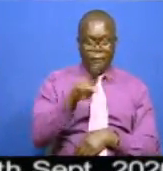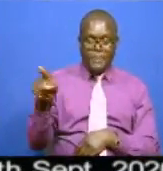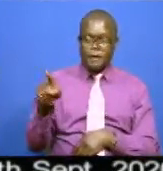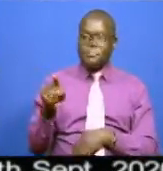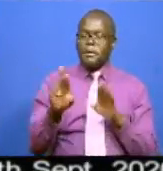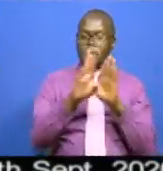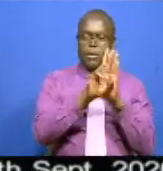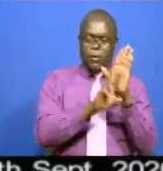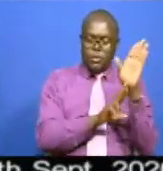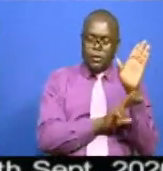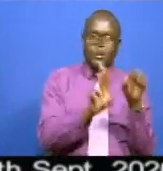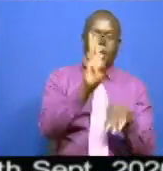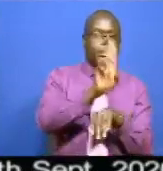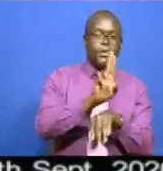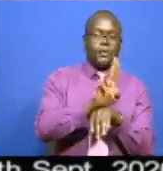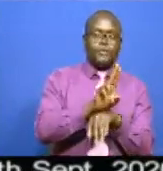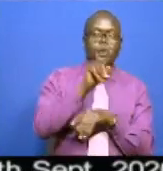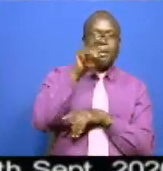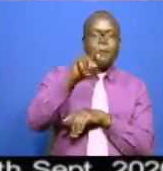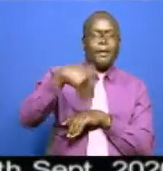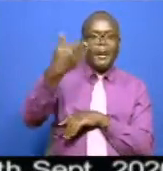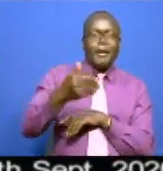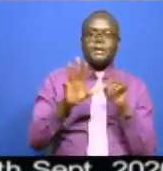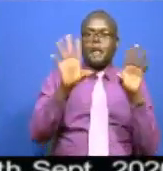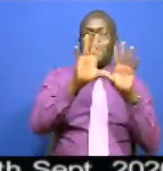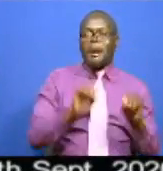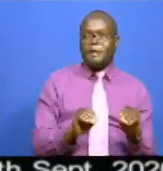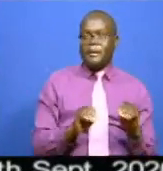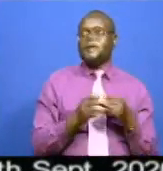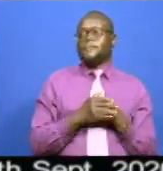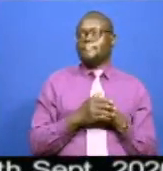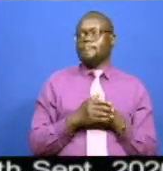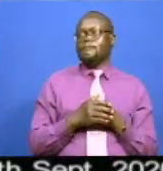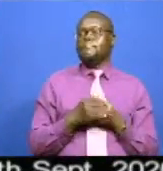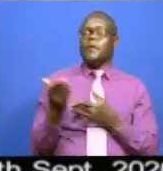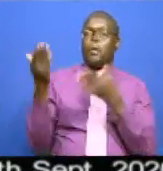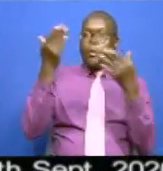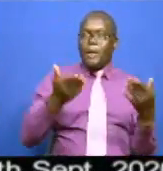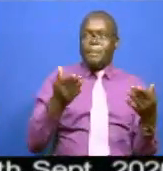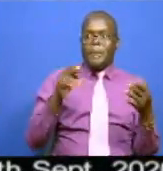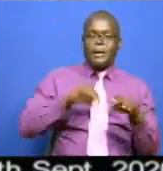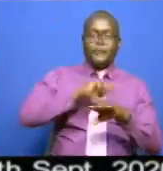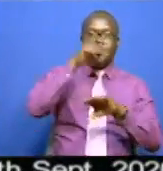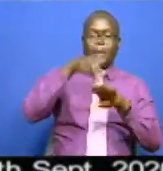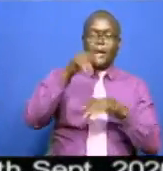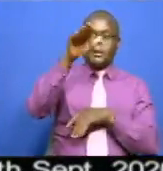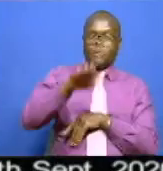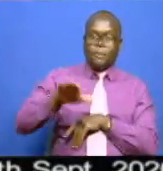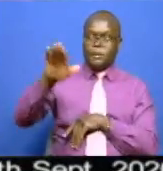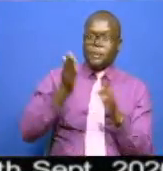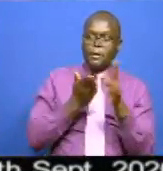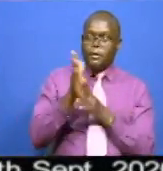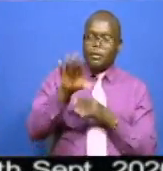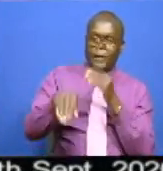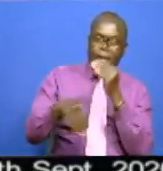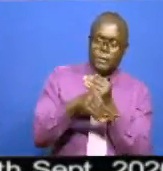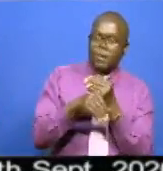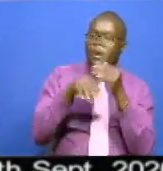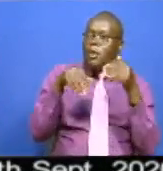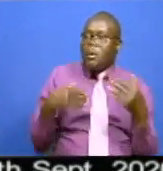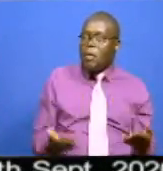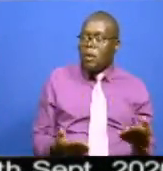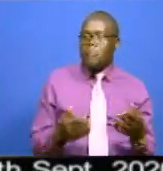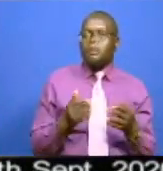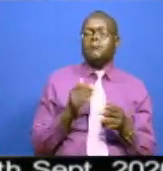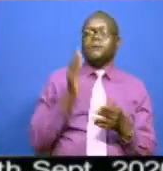these parameters, and that the next budget that will come to the National Assembly, whether it is through the supplementary or the